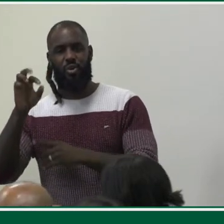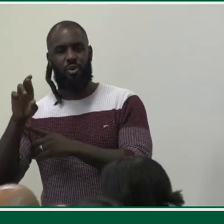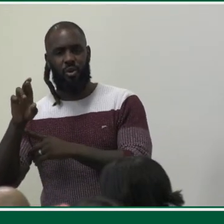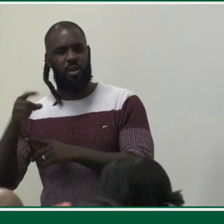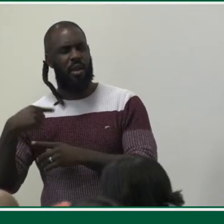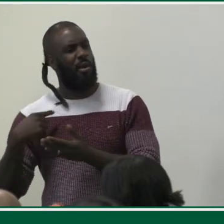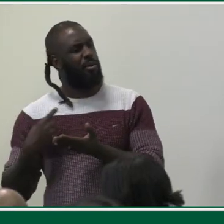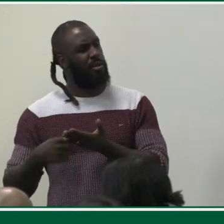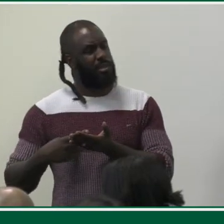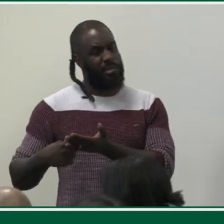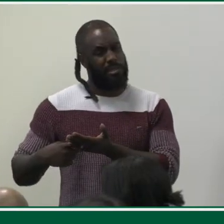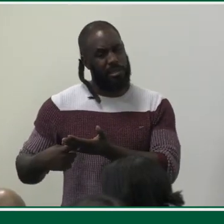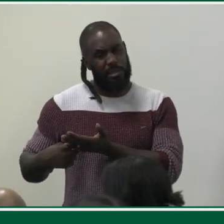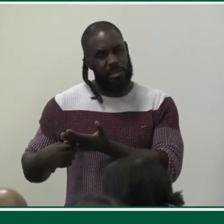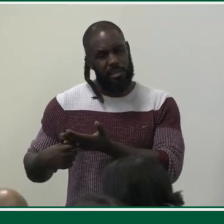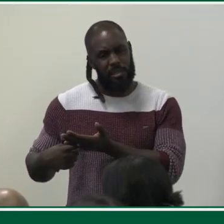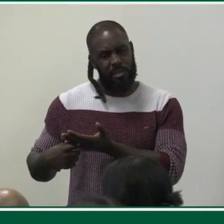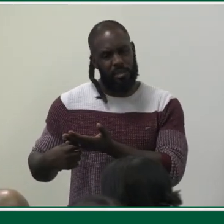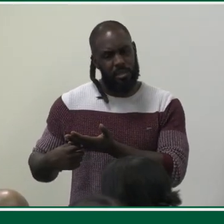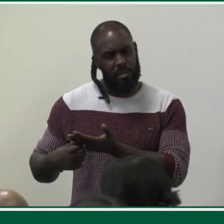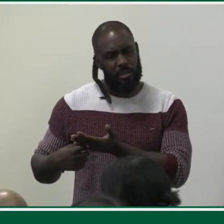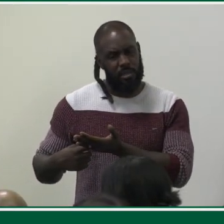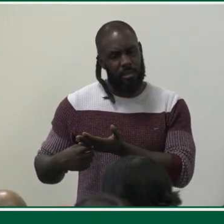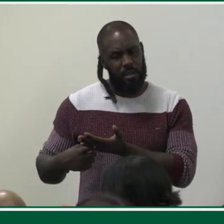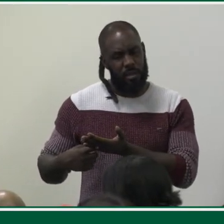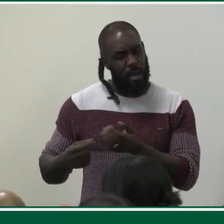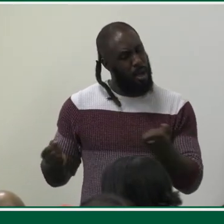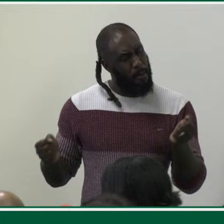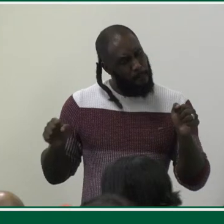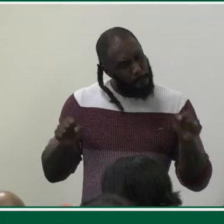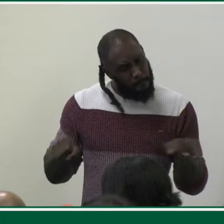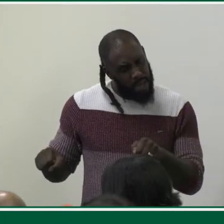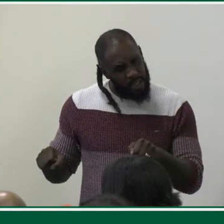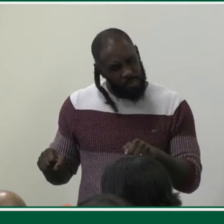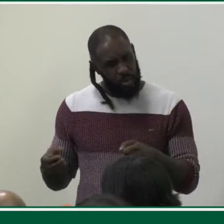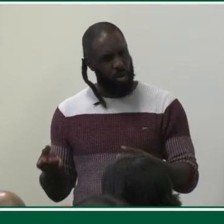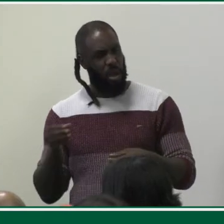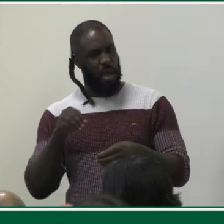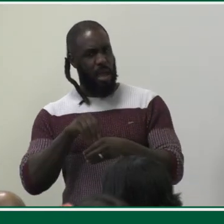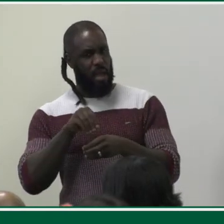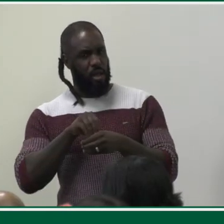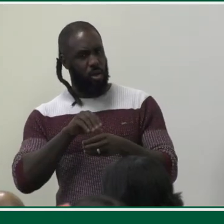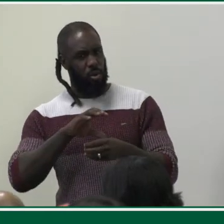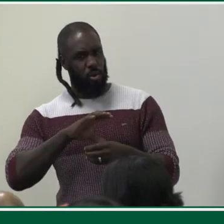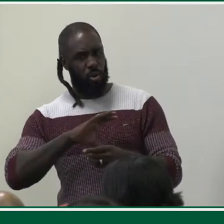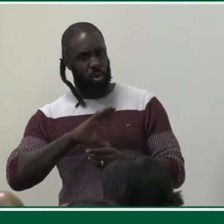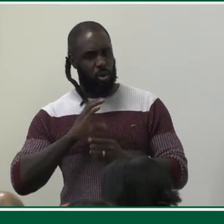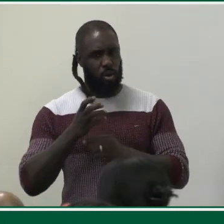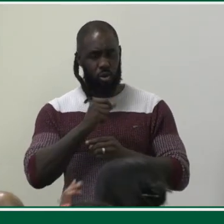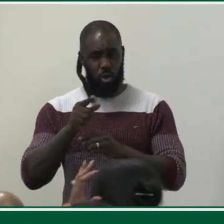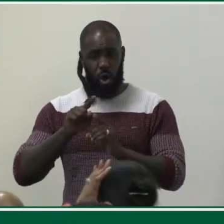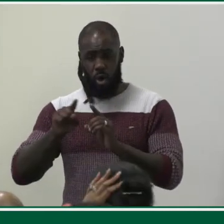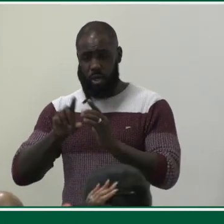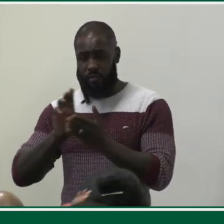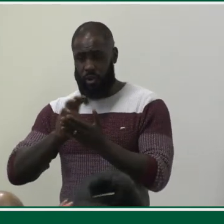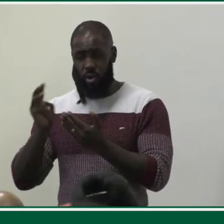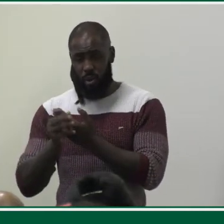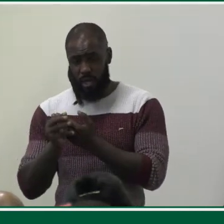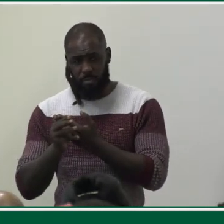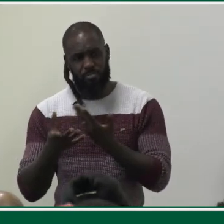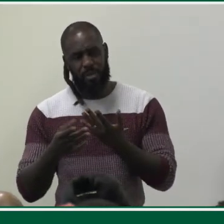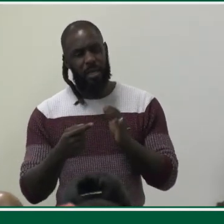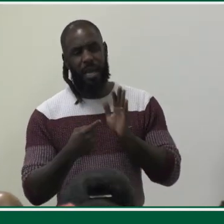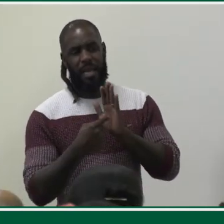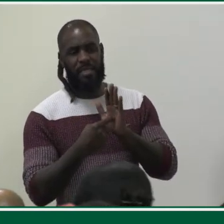we talk about that it is possible to include that type of content in the curriculum. For instance,